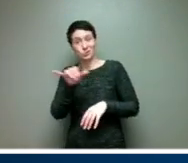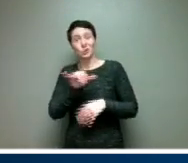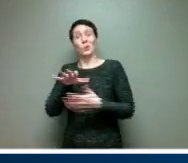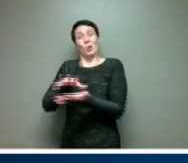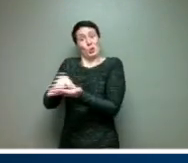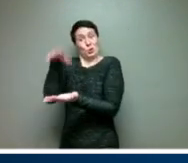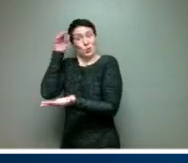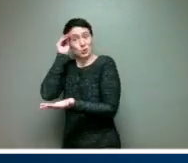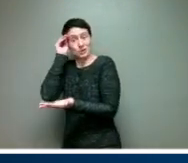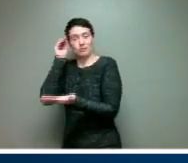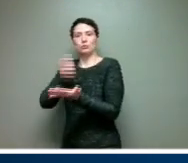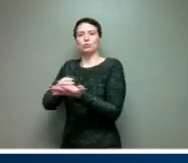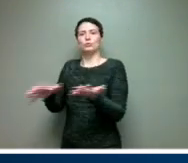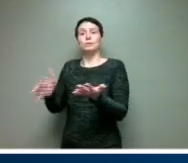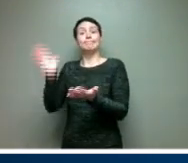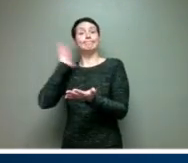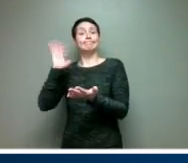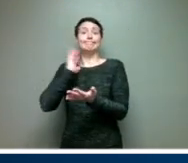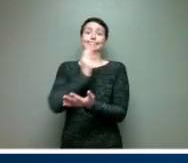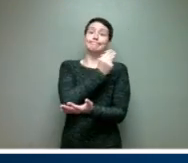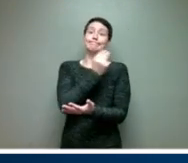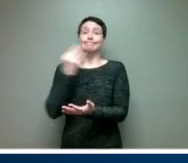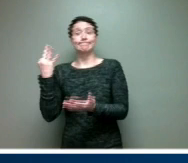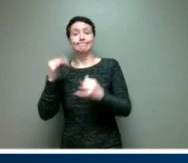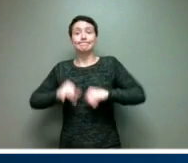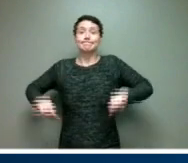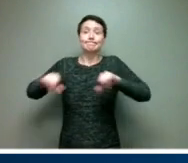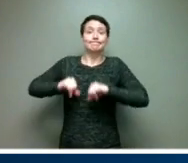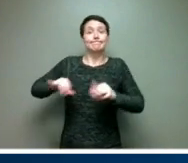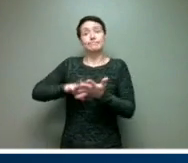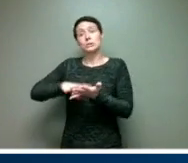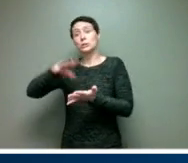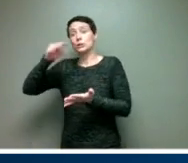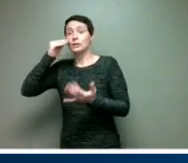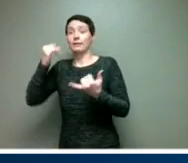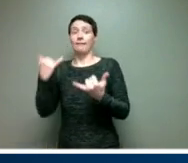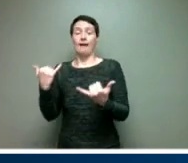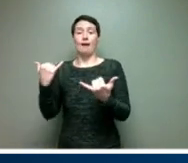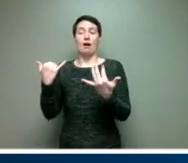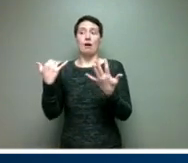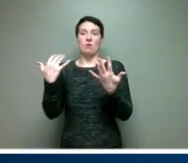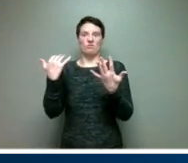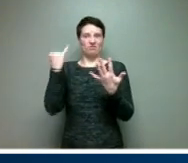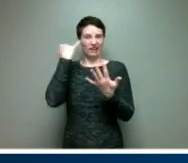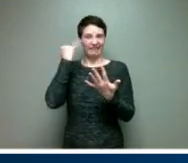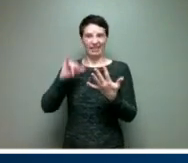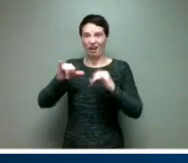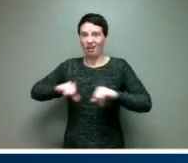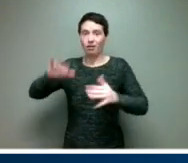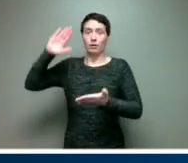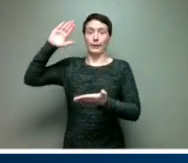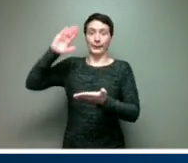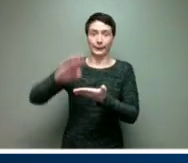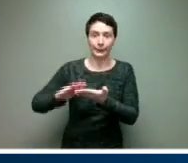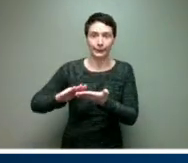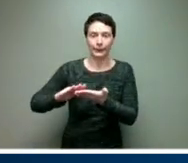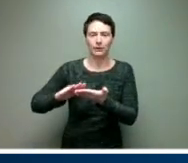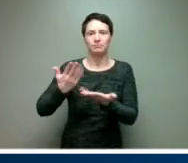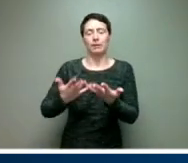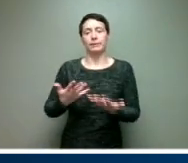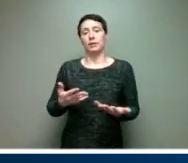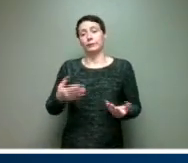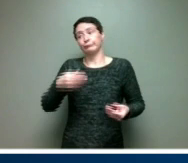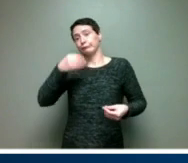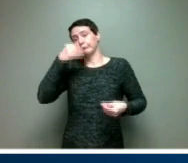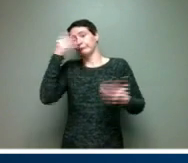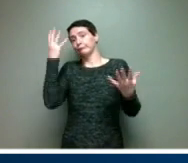something that they're familiar with, and we just want to make sure we're providing those resources in this time. And